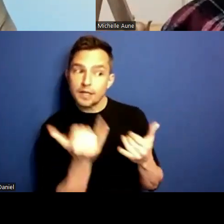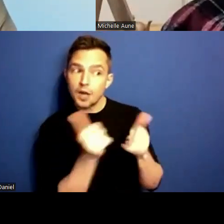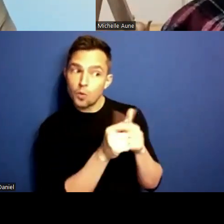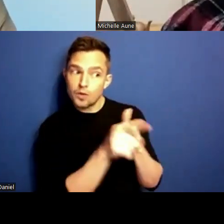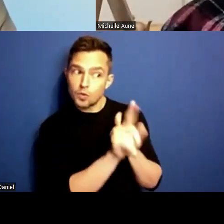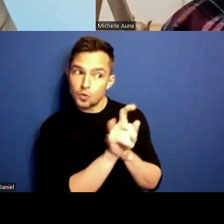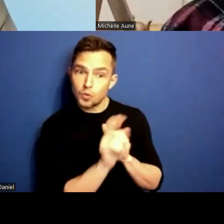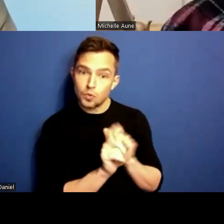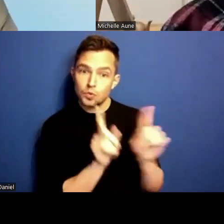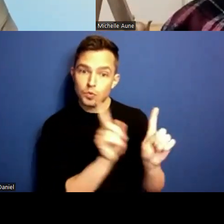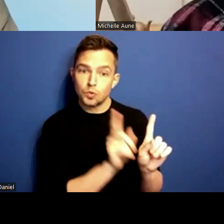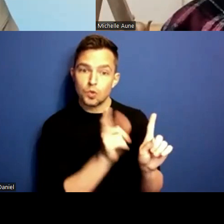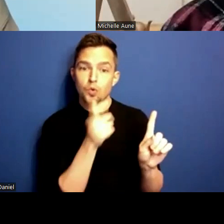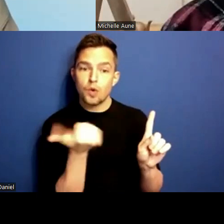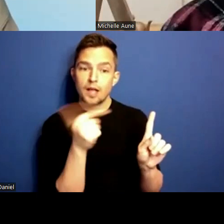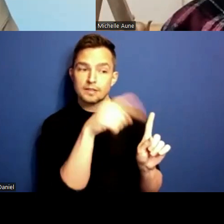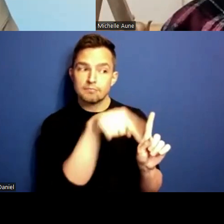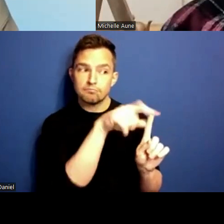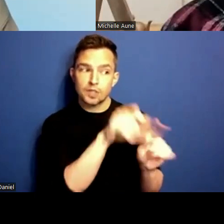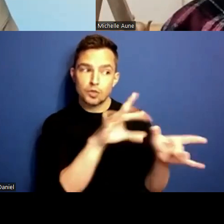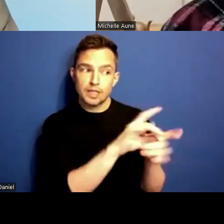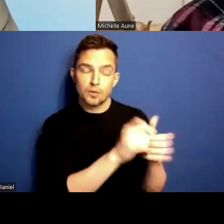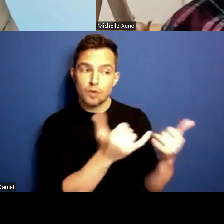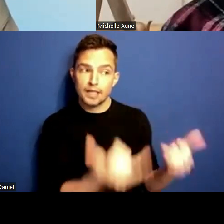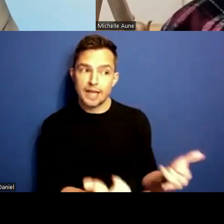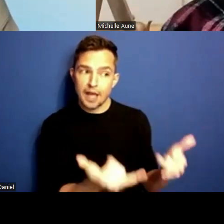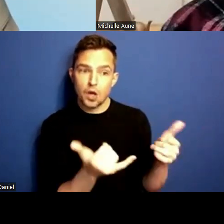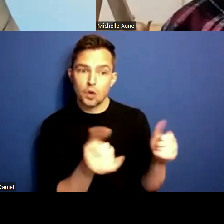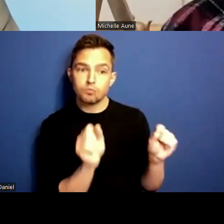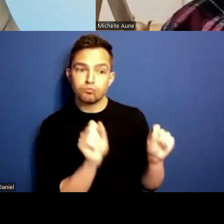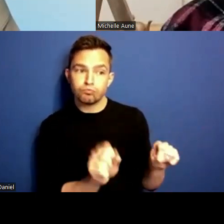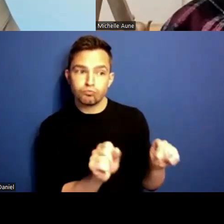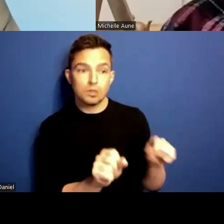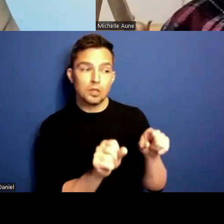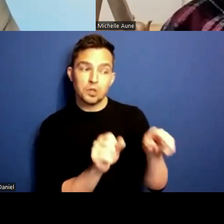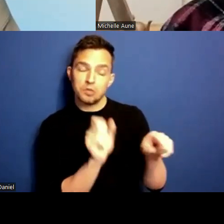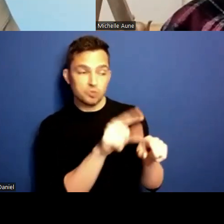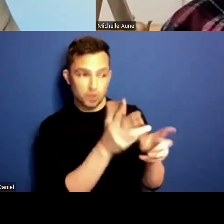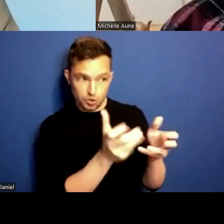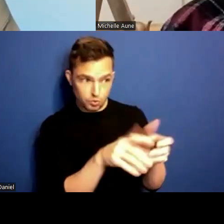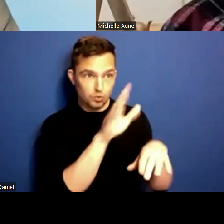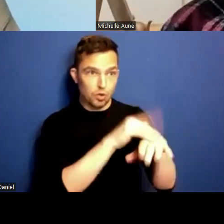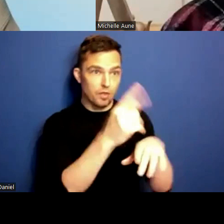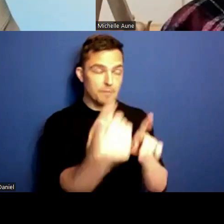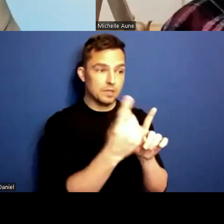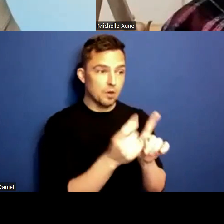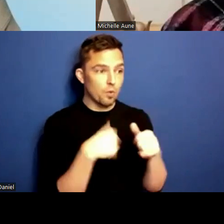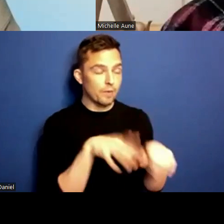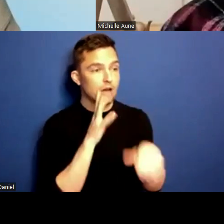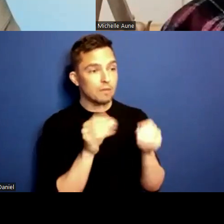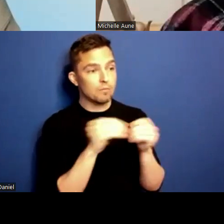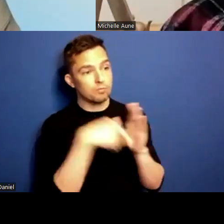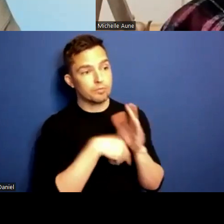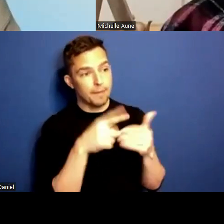you? Who else could you connect with right now? Do you want to go get them while we continue to talk more about